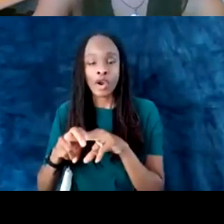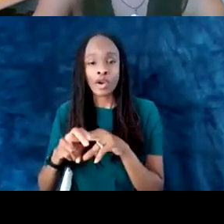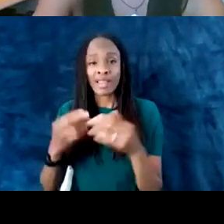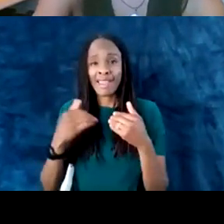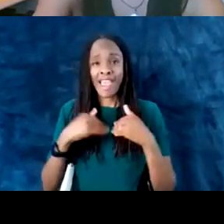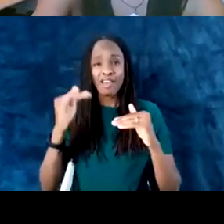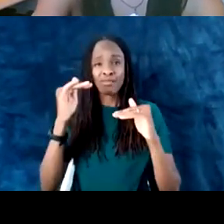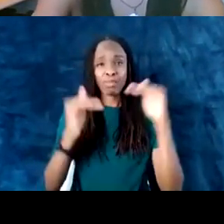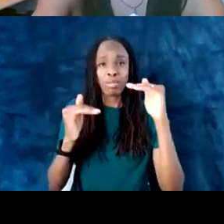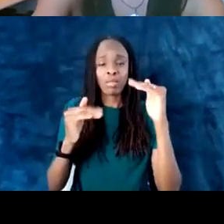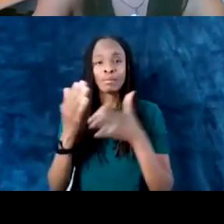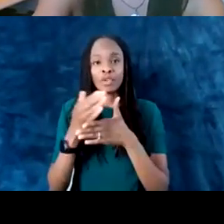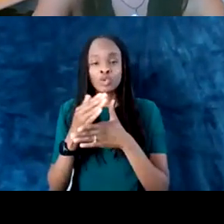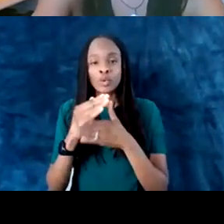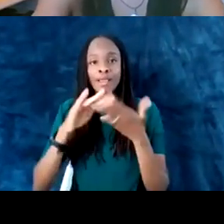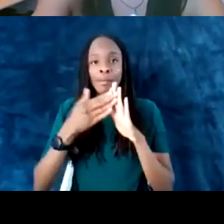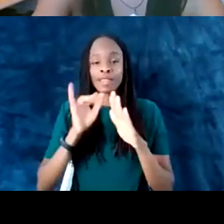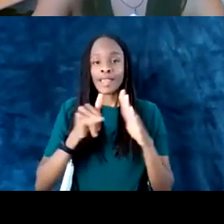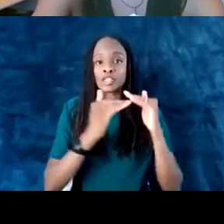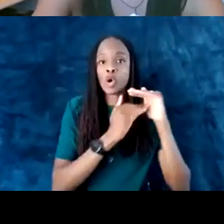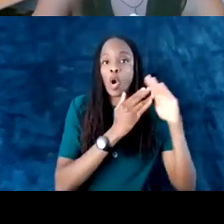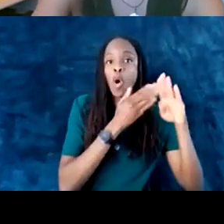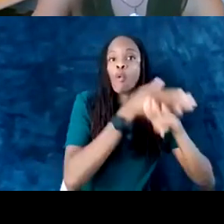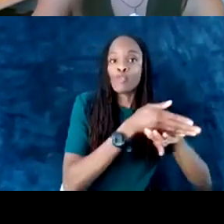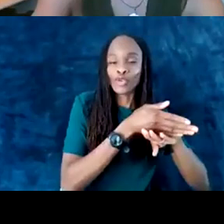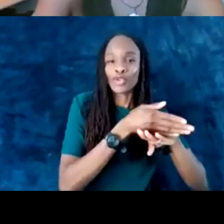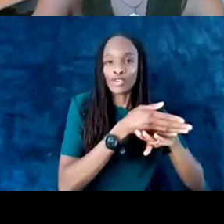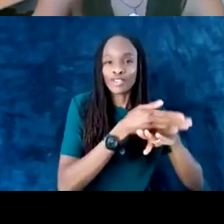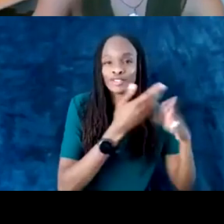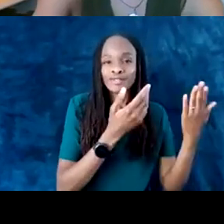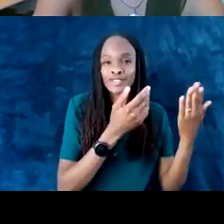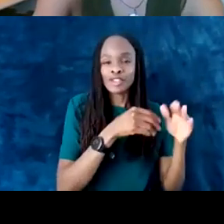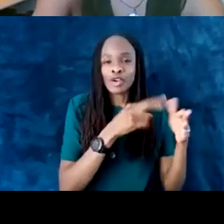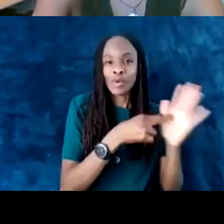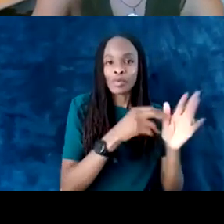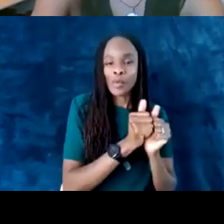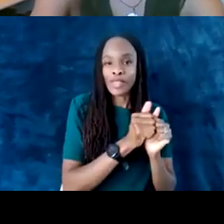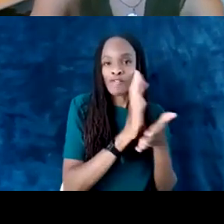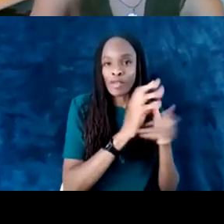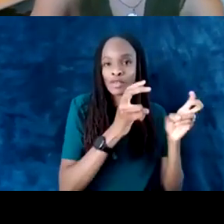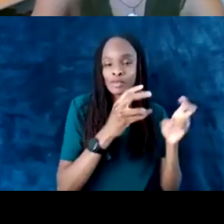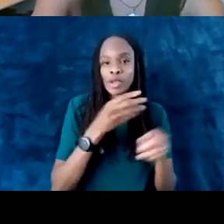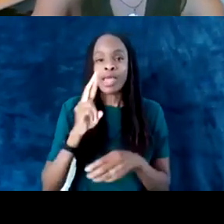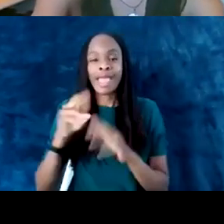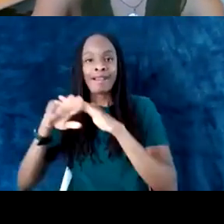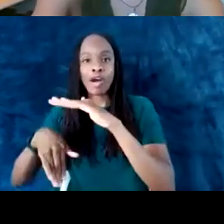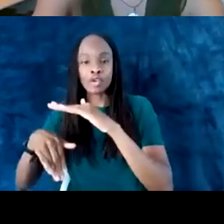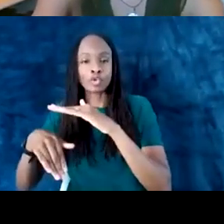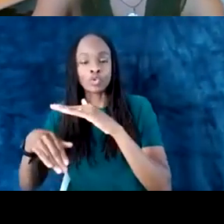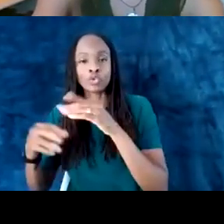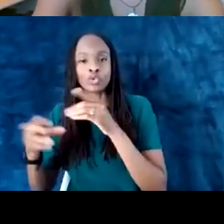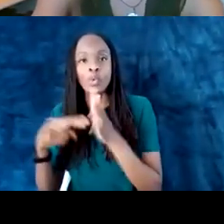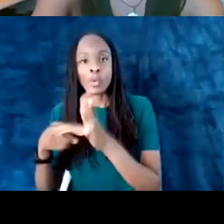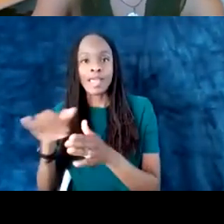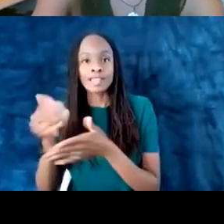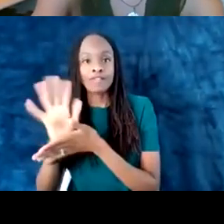between communities that are overrepresented as film subjects and underrepresented as film directors?